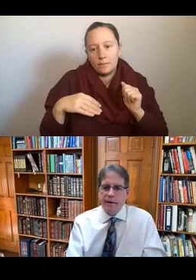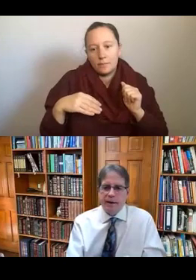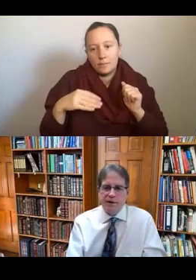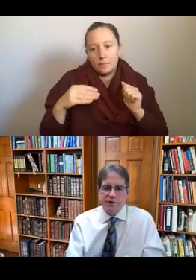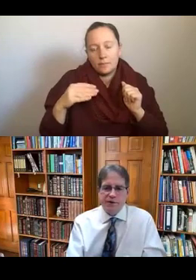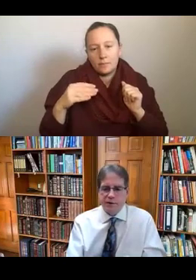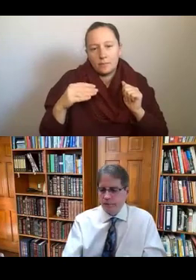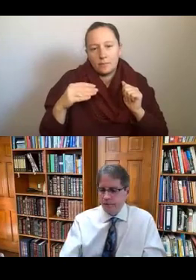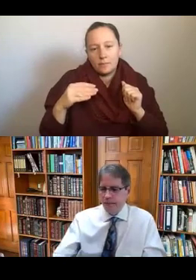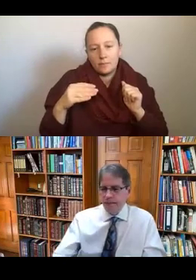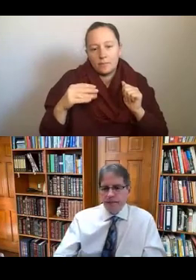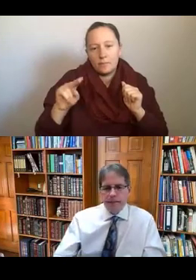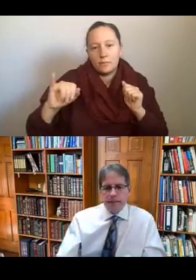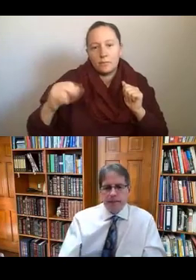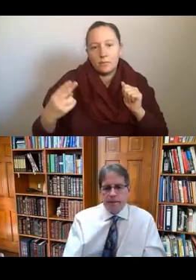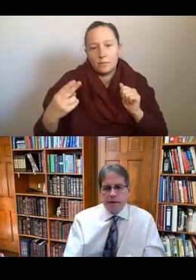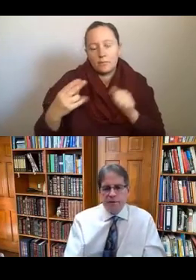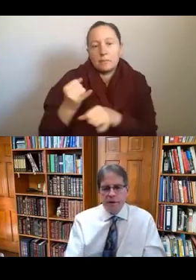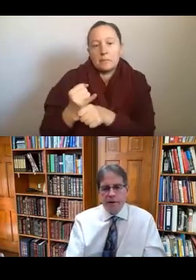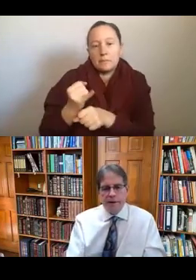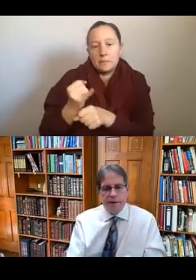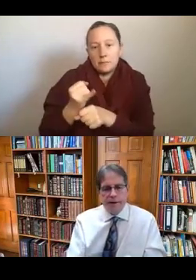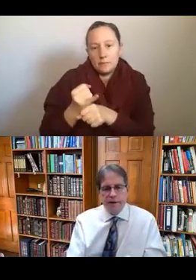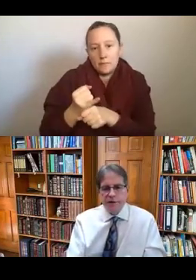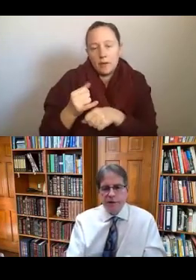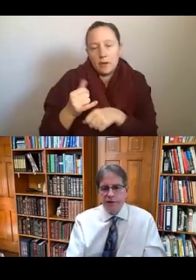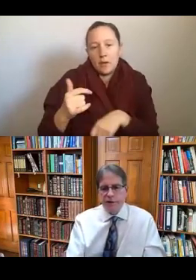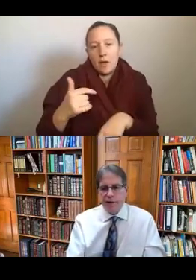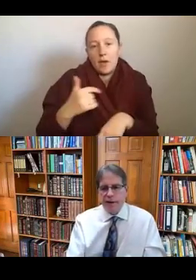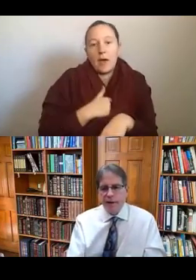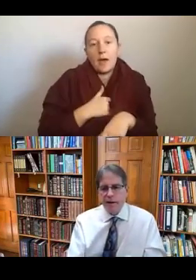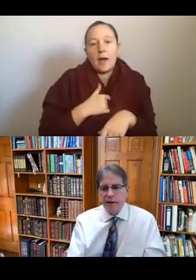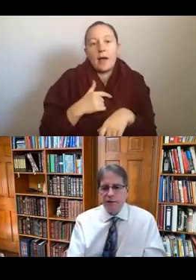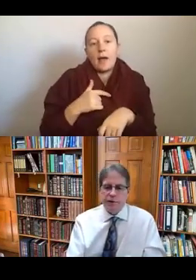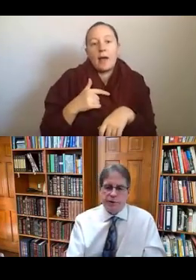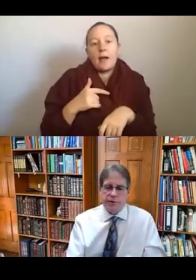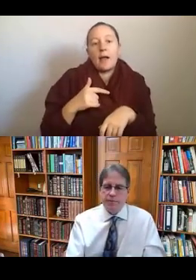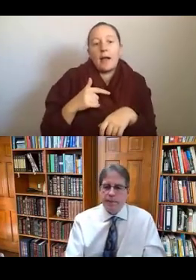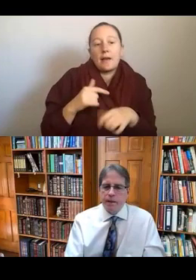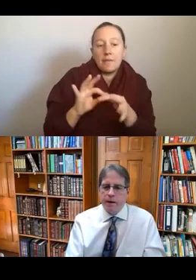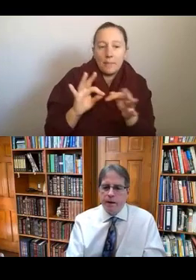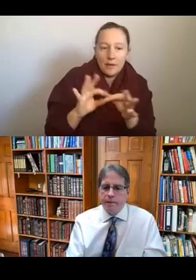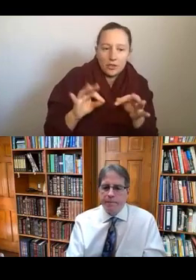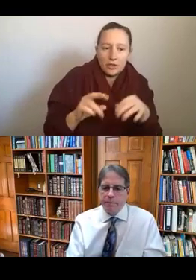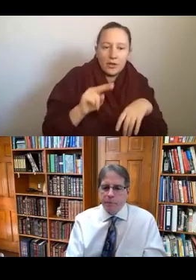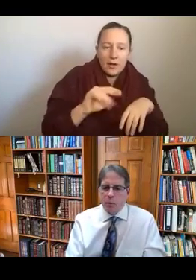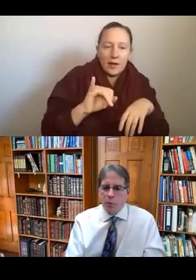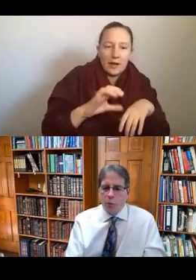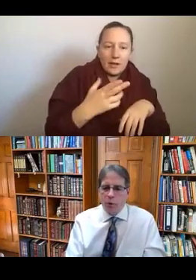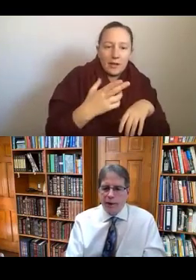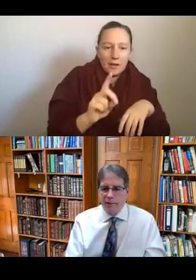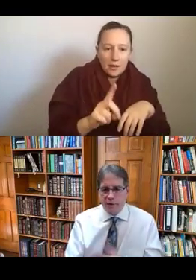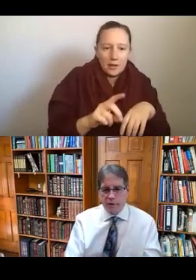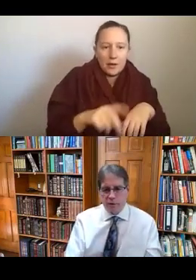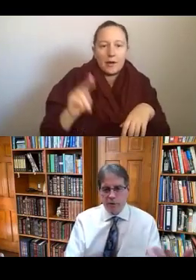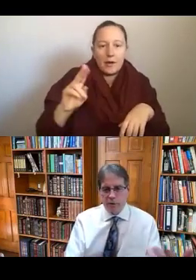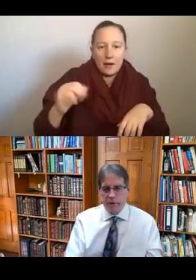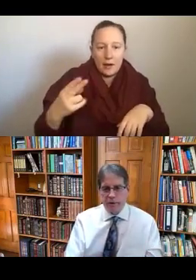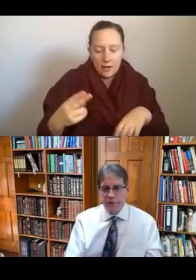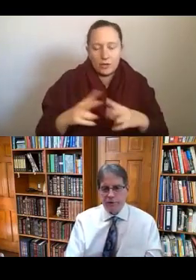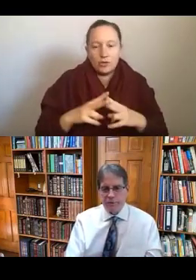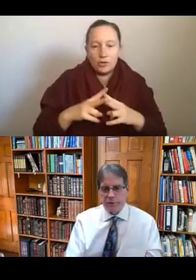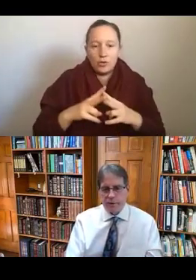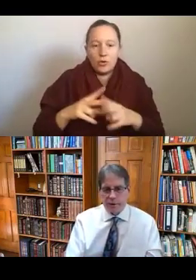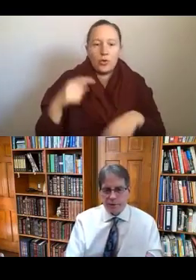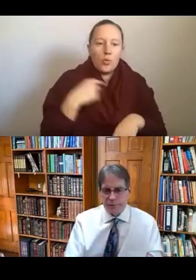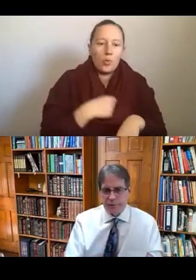supporting NIH Institute. I've highlighted NICHD and NIMH here. We have our own